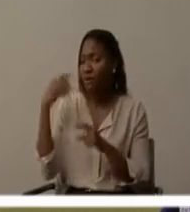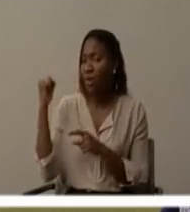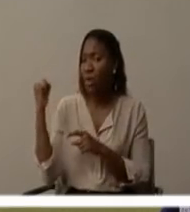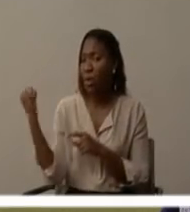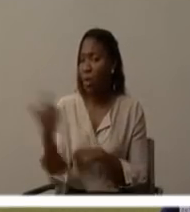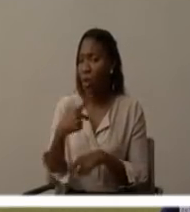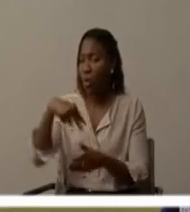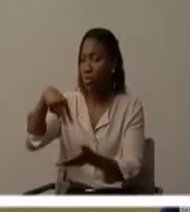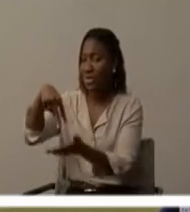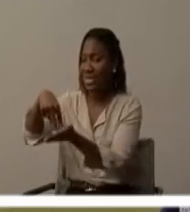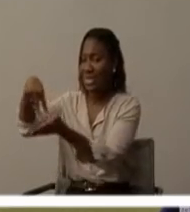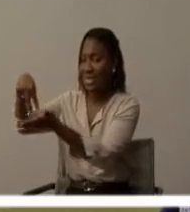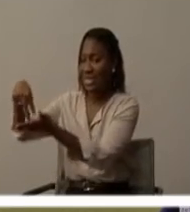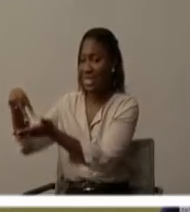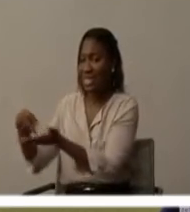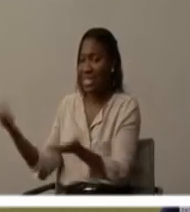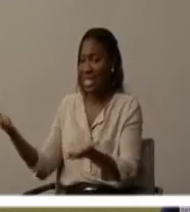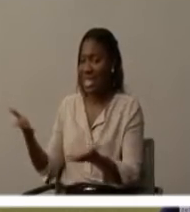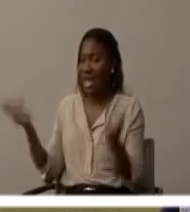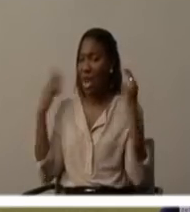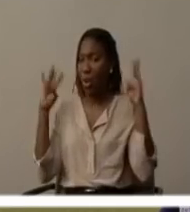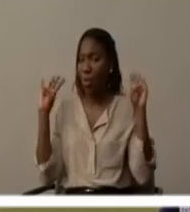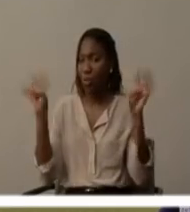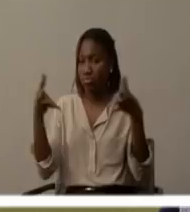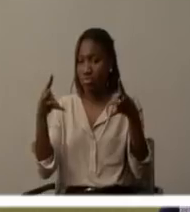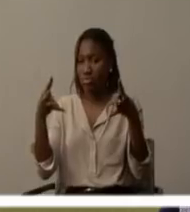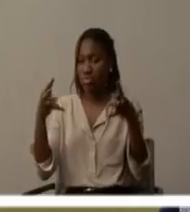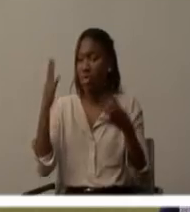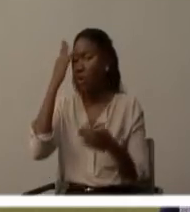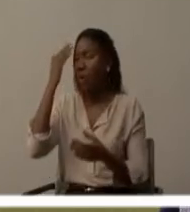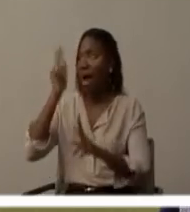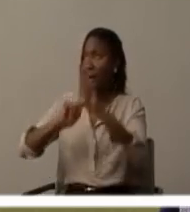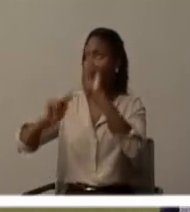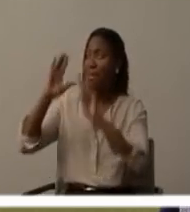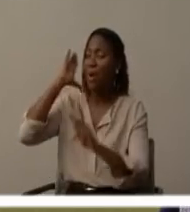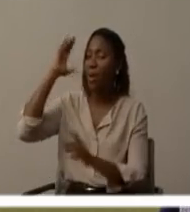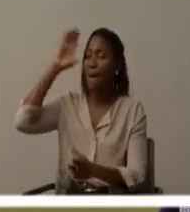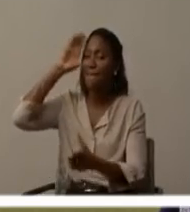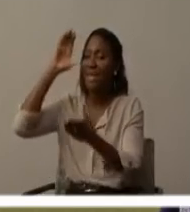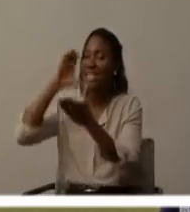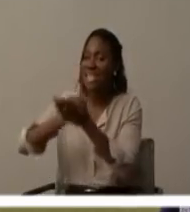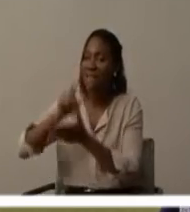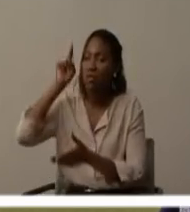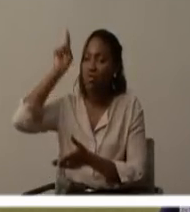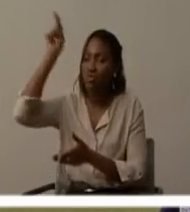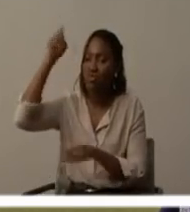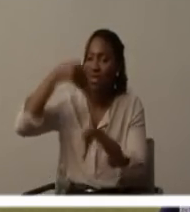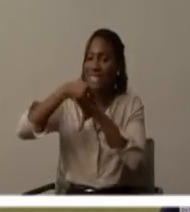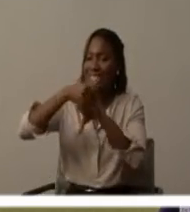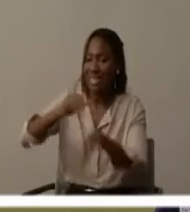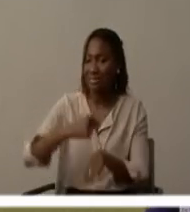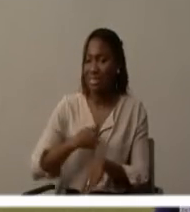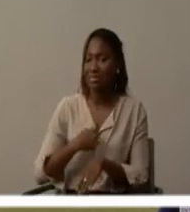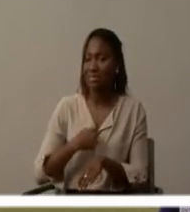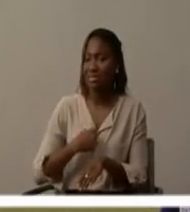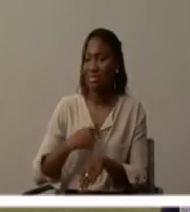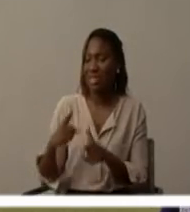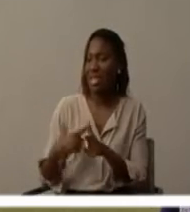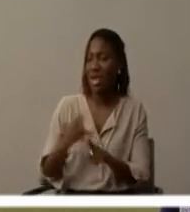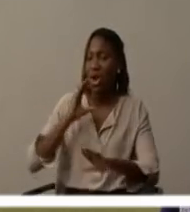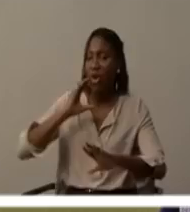round me, so that they may believe it was you who sent me." When he had said this, he cried in a